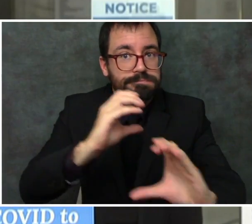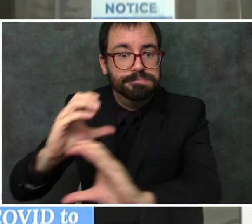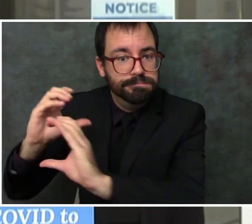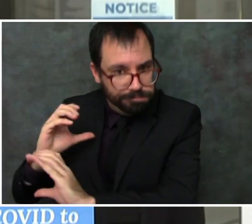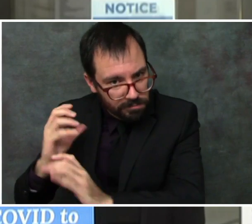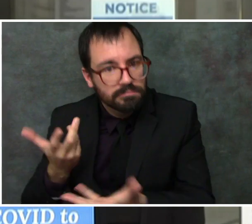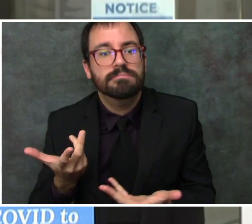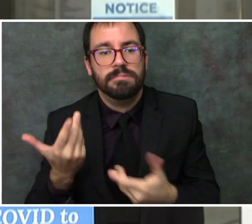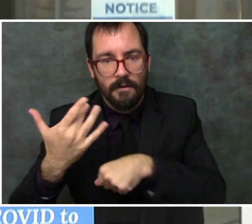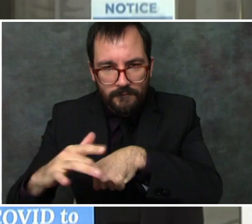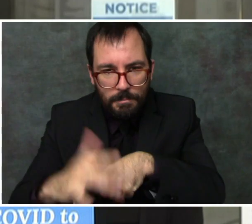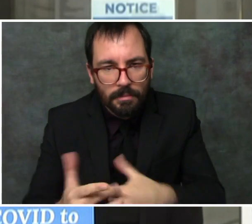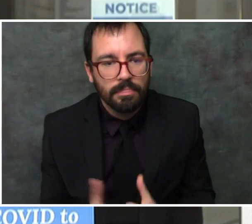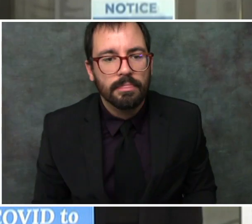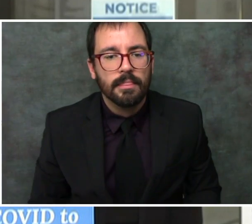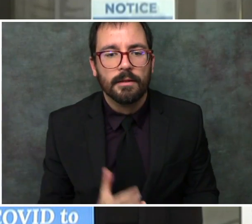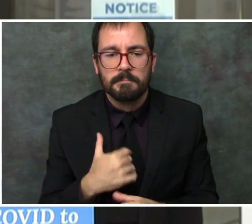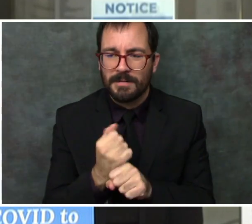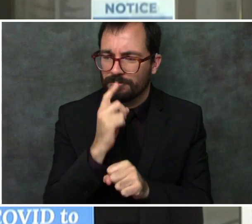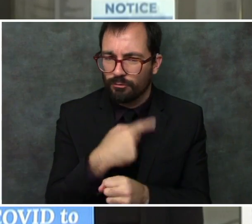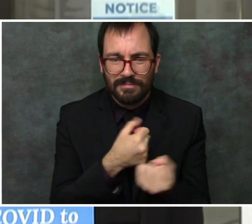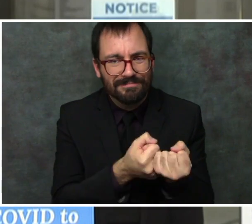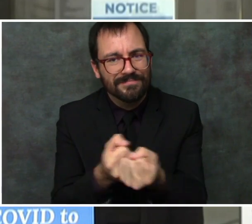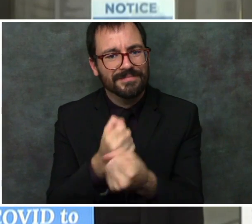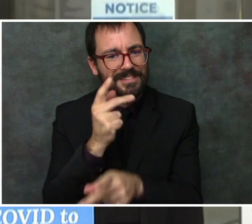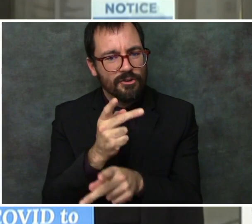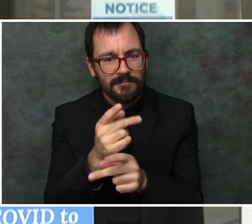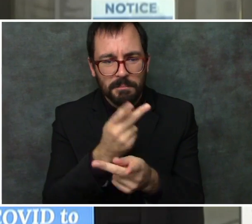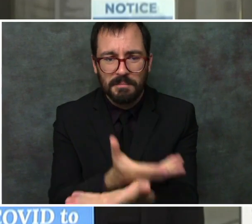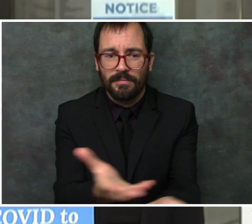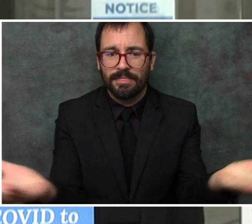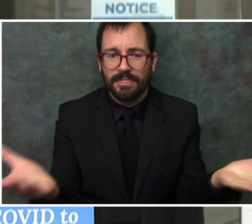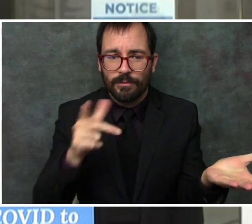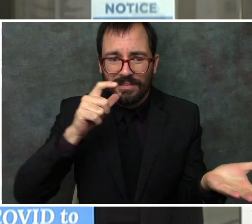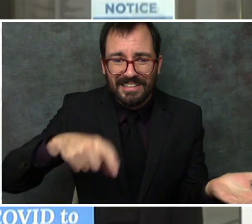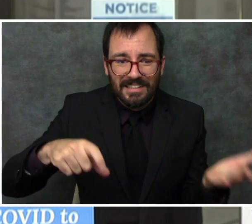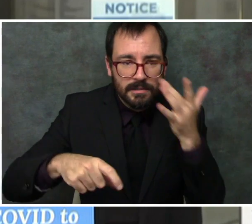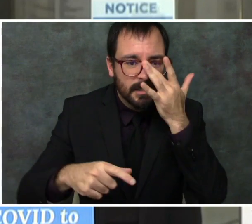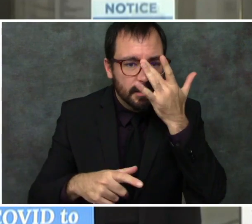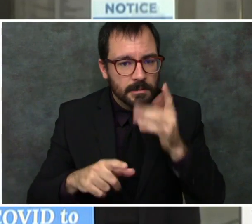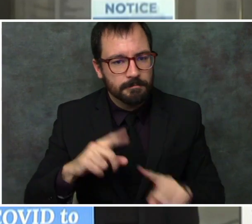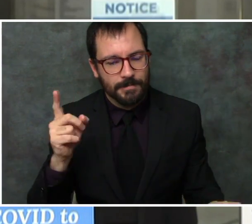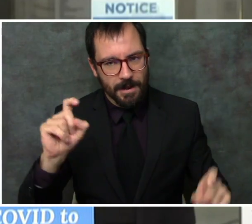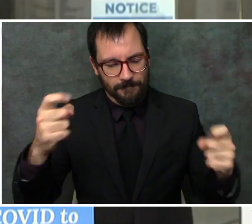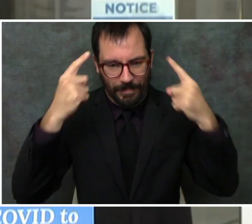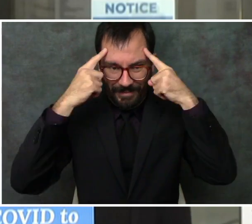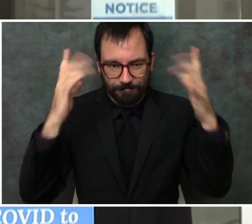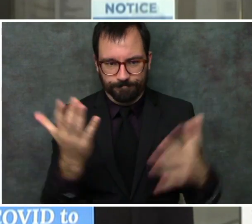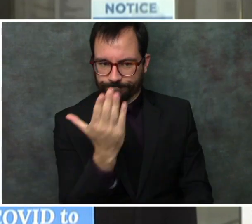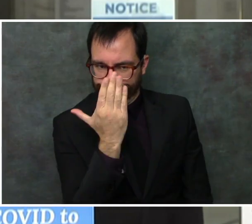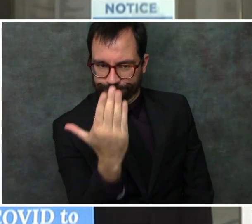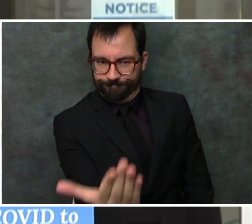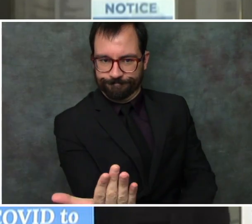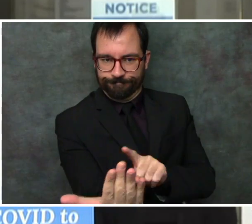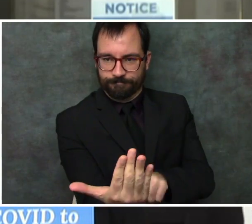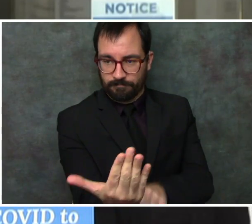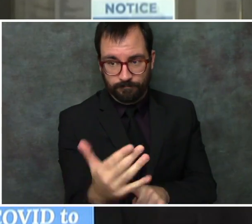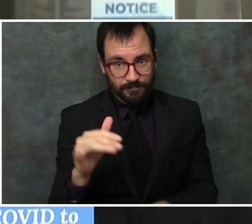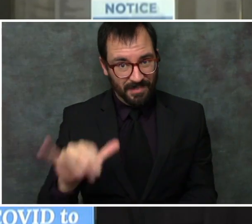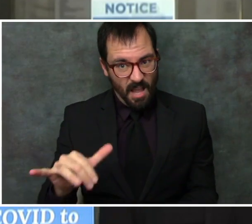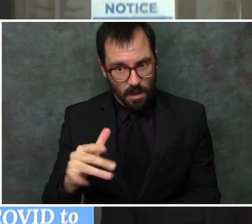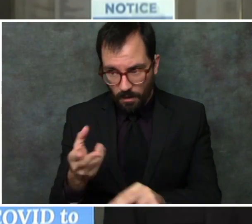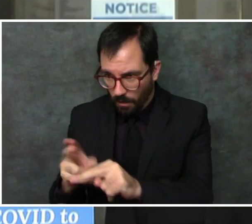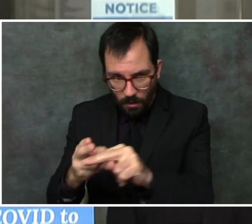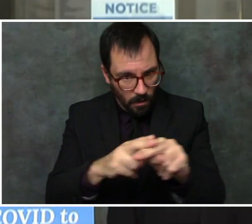larger question in front of us is whether this increased activity is a trend or a bump in the road. And that's the really important piece to